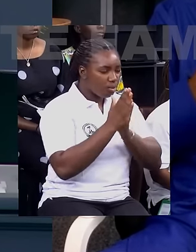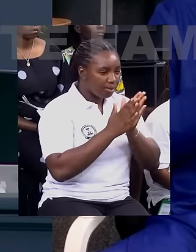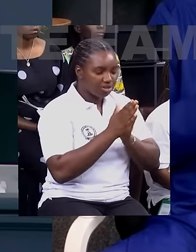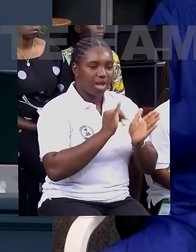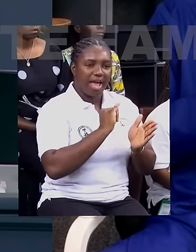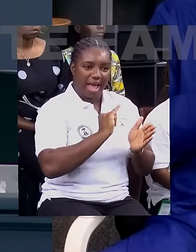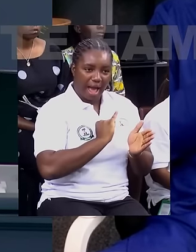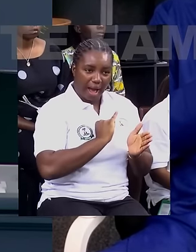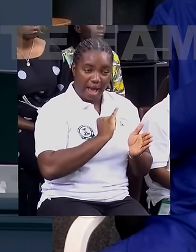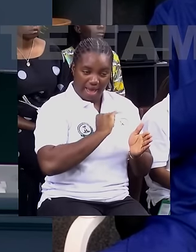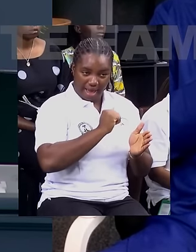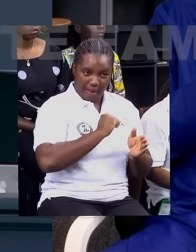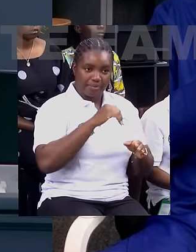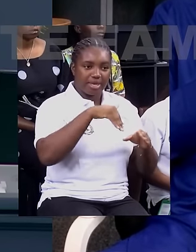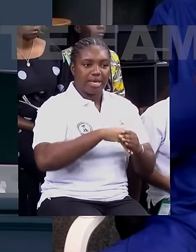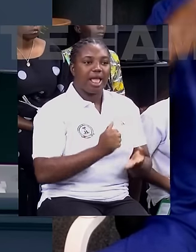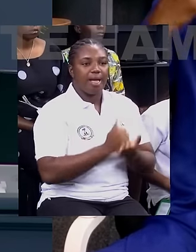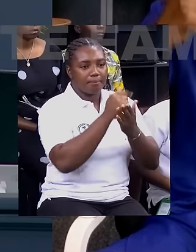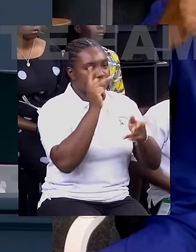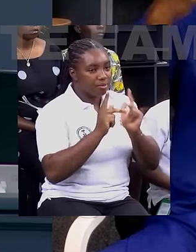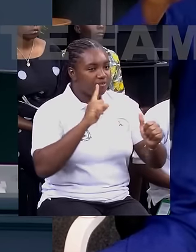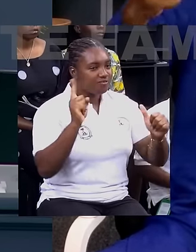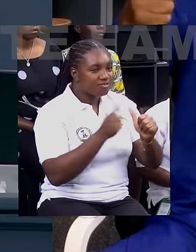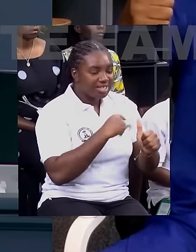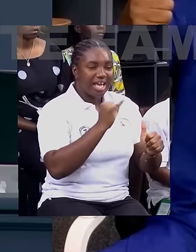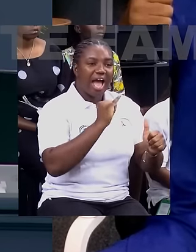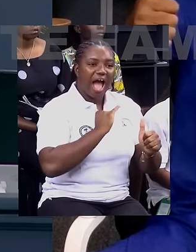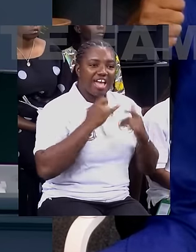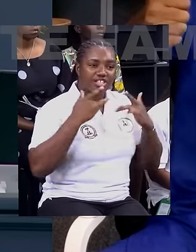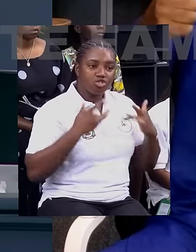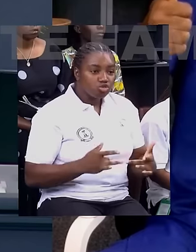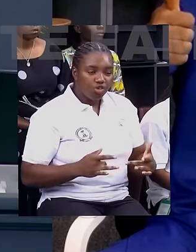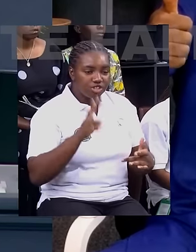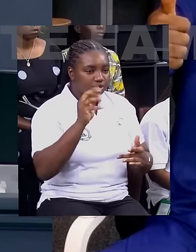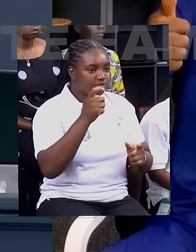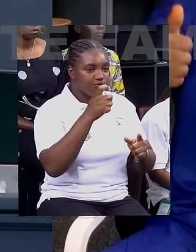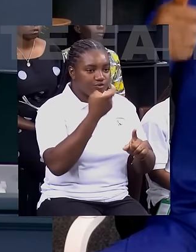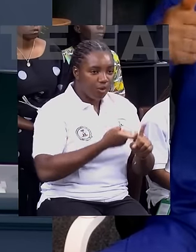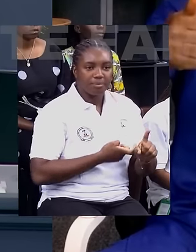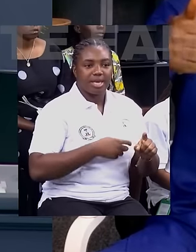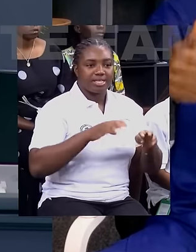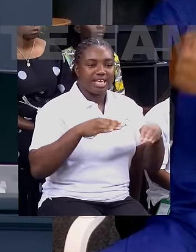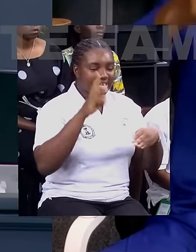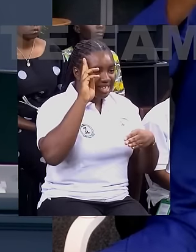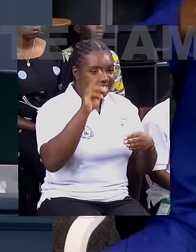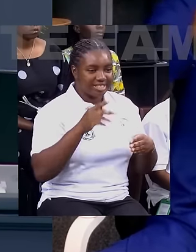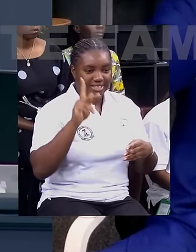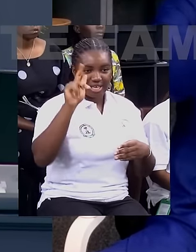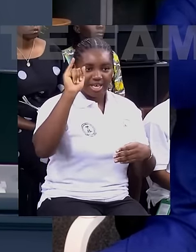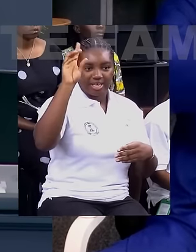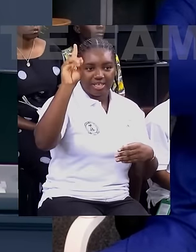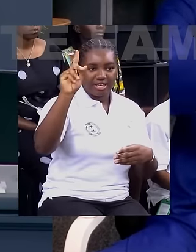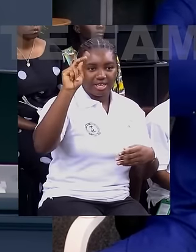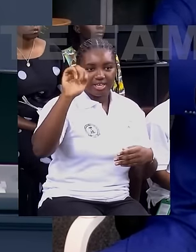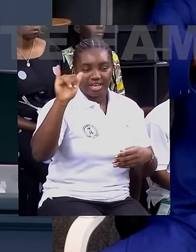in helping people. Mm. First of all, I discouraged him from selling his kidneys, and secondly, I provided a